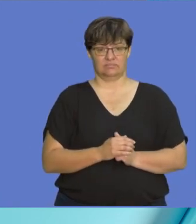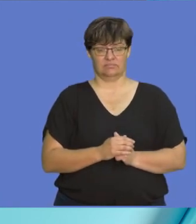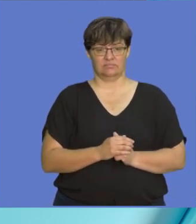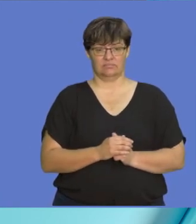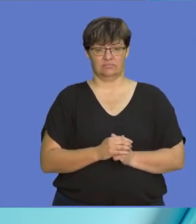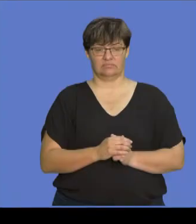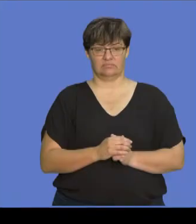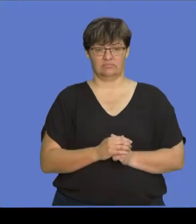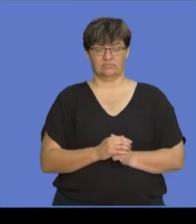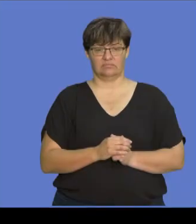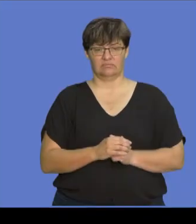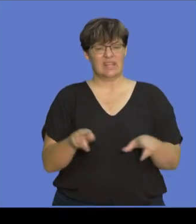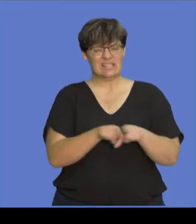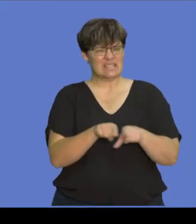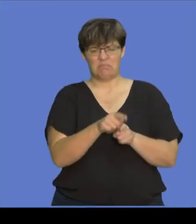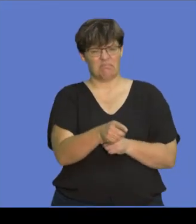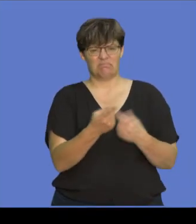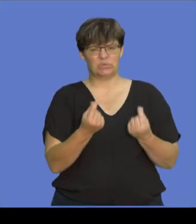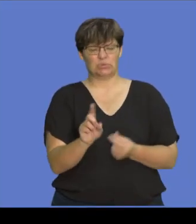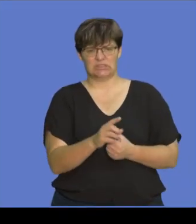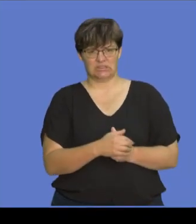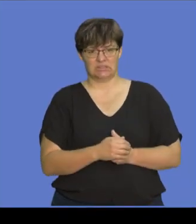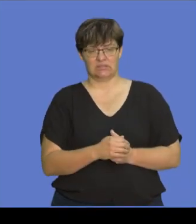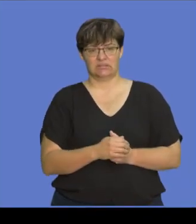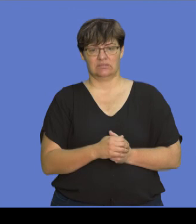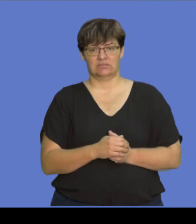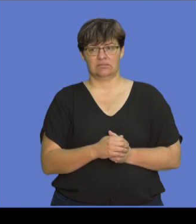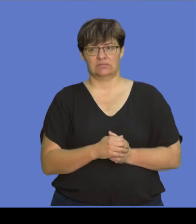5:1:1. When you get something like that, people, this is what you do.